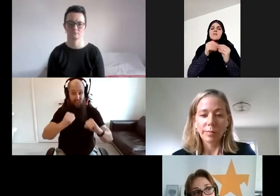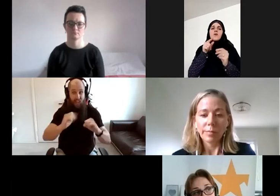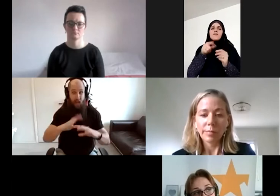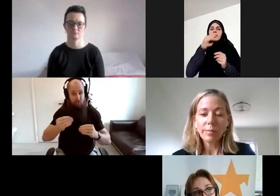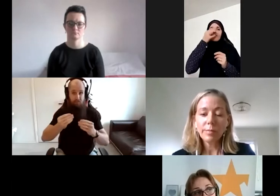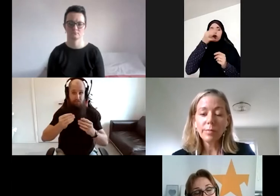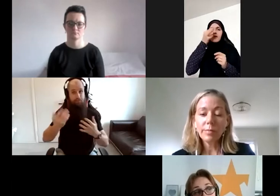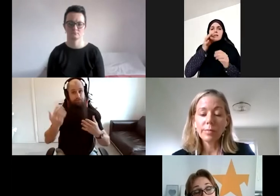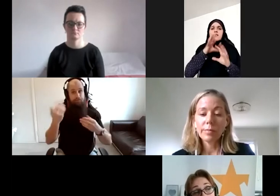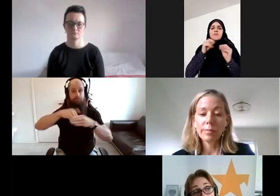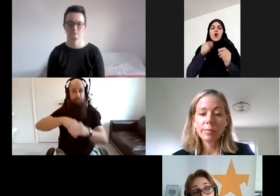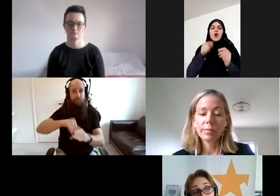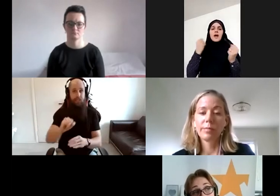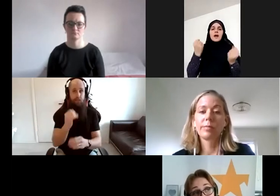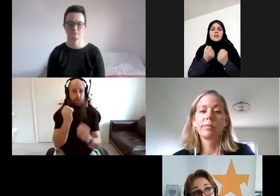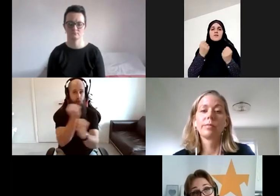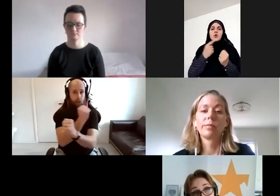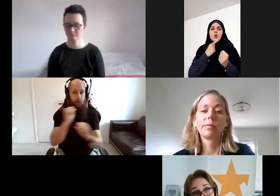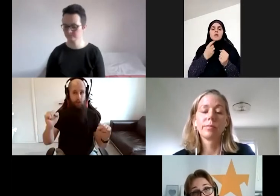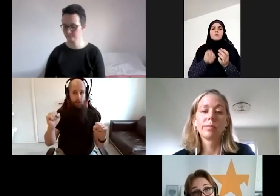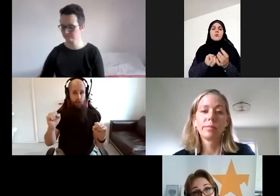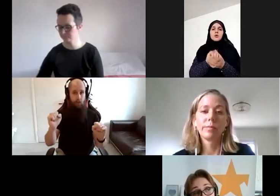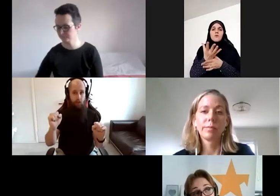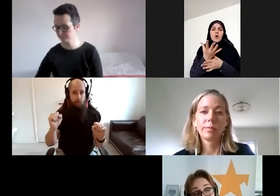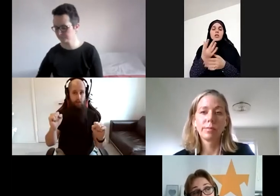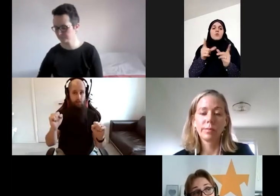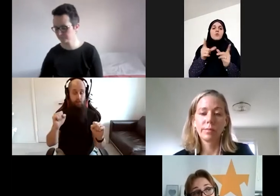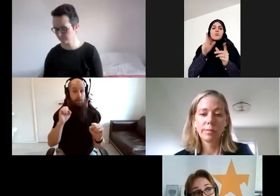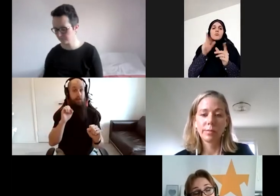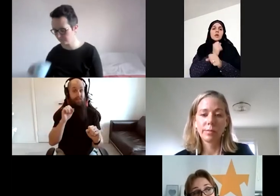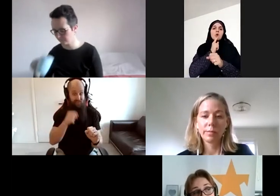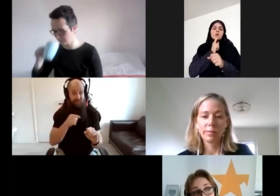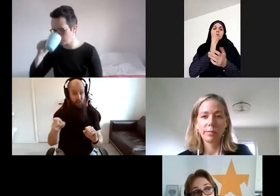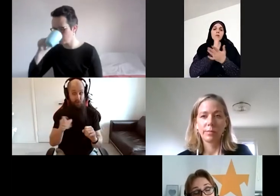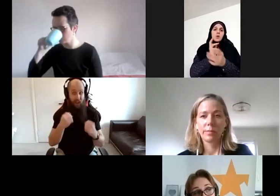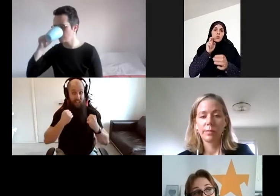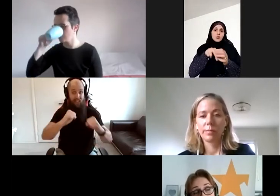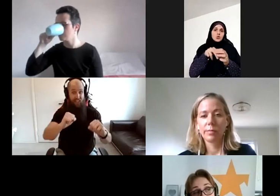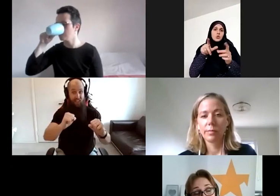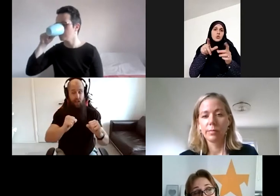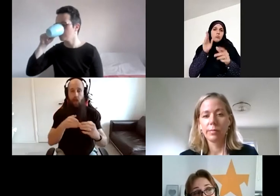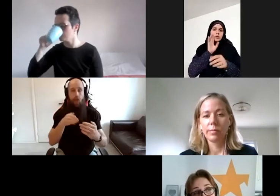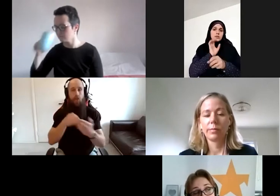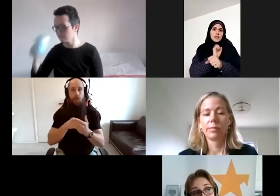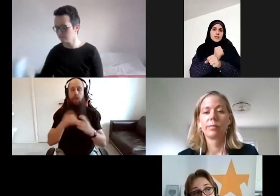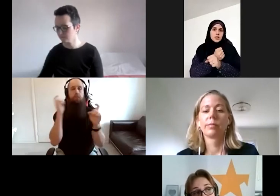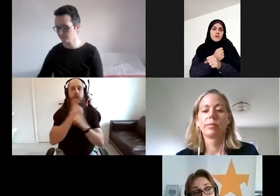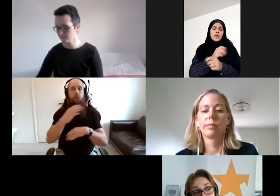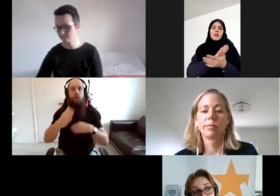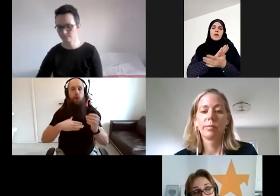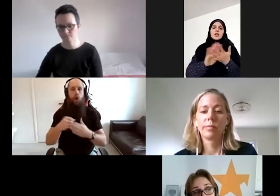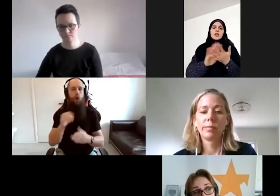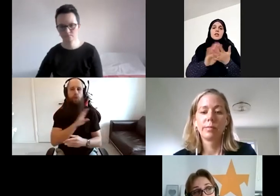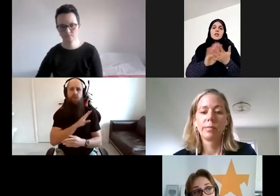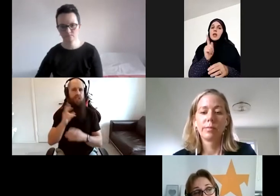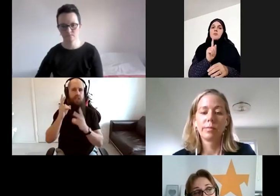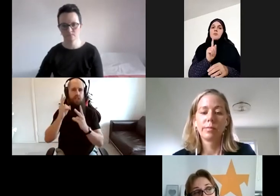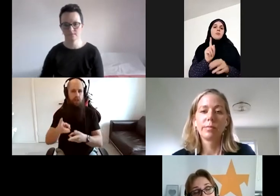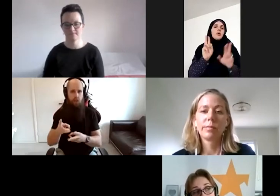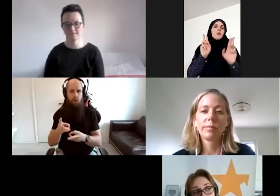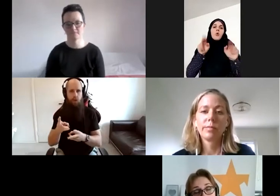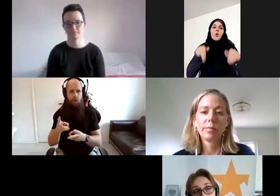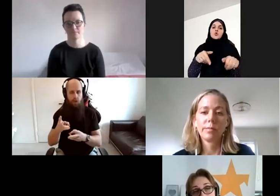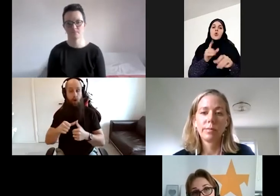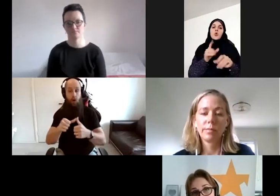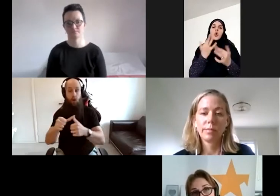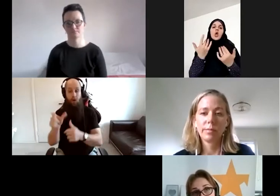and Herzegovina, we will not be able to do if our partners, organization and persons with disabilities are not willing